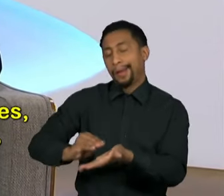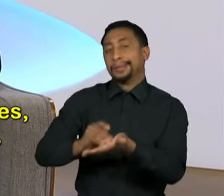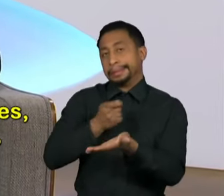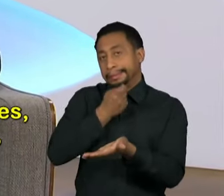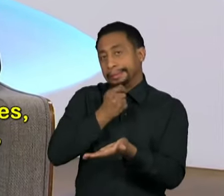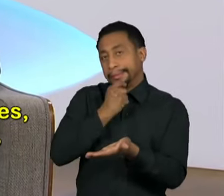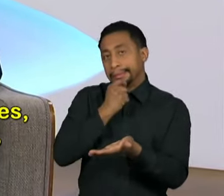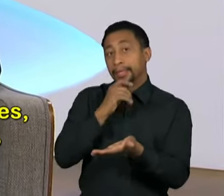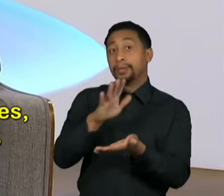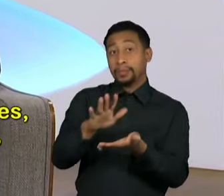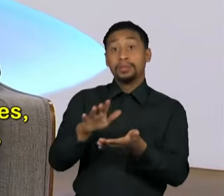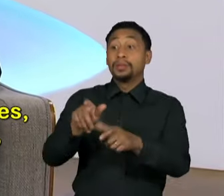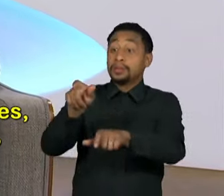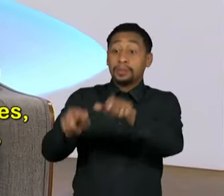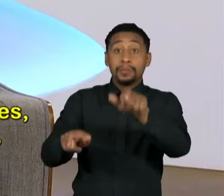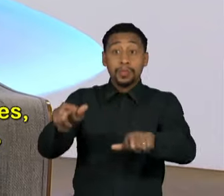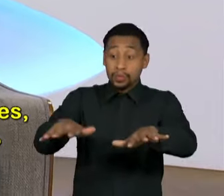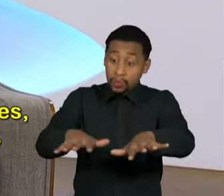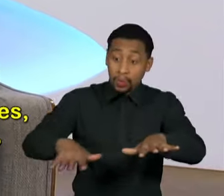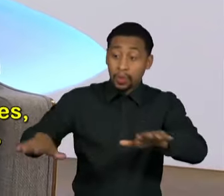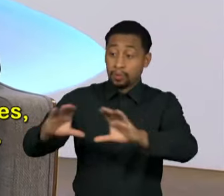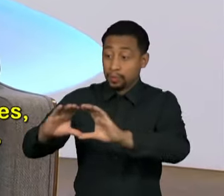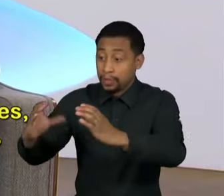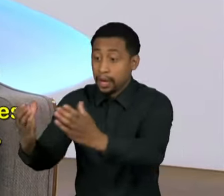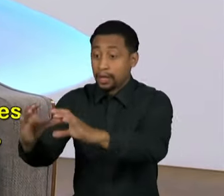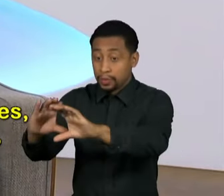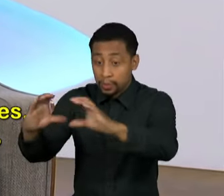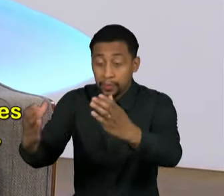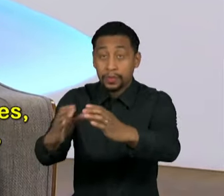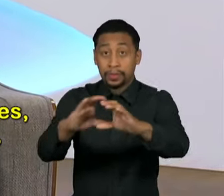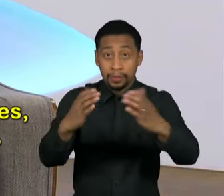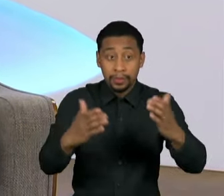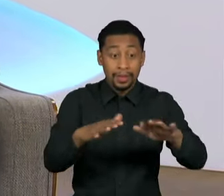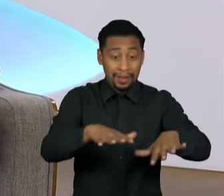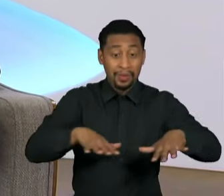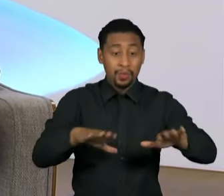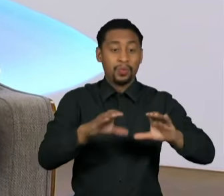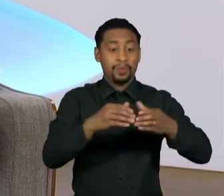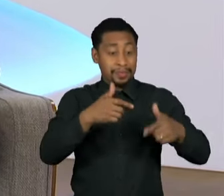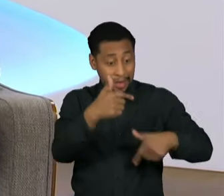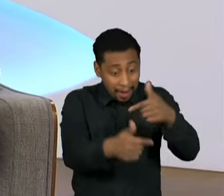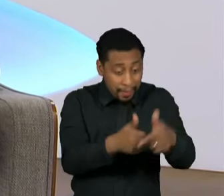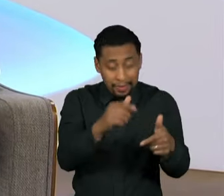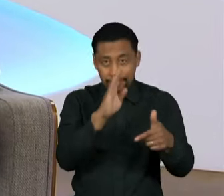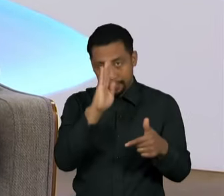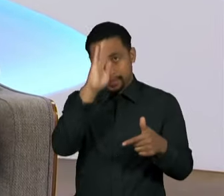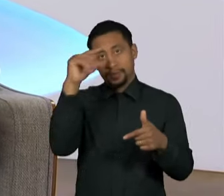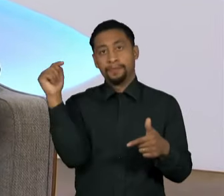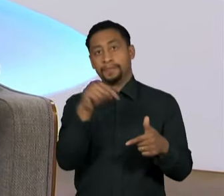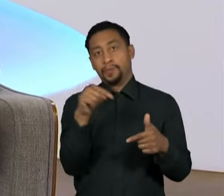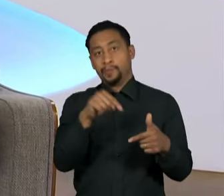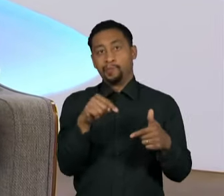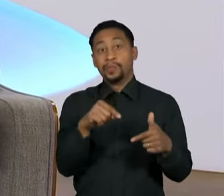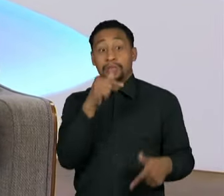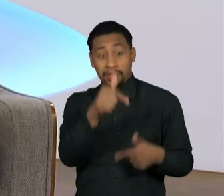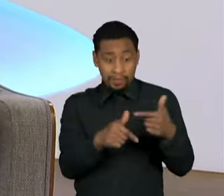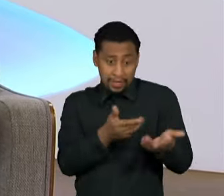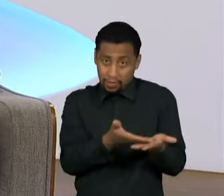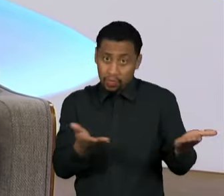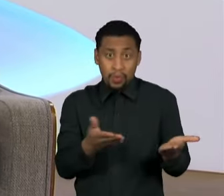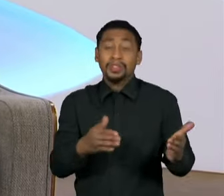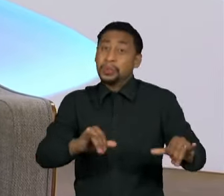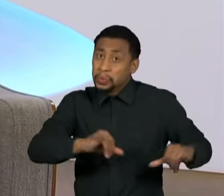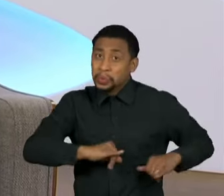depend on people within communities, including working communities, whose lives will be upended. We need to